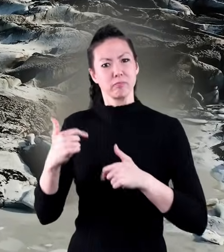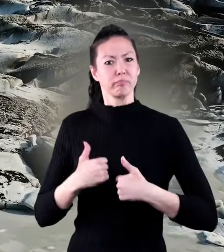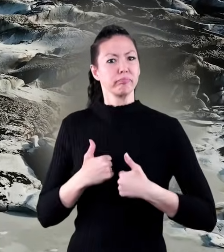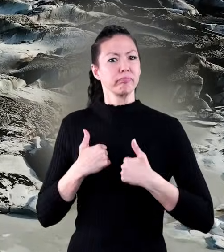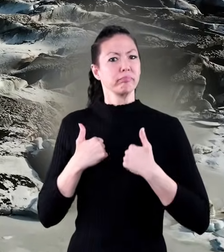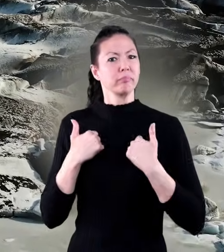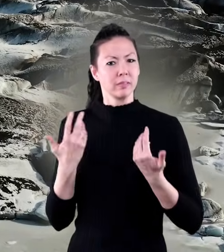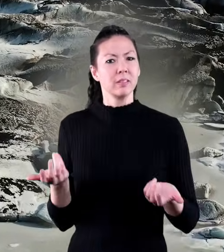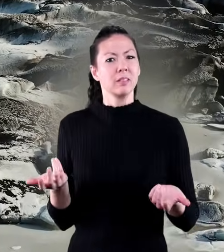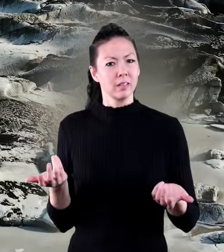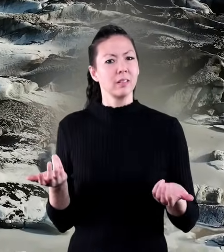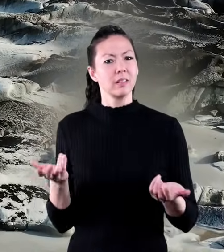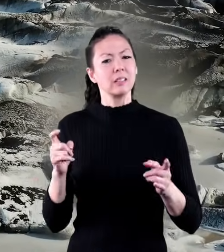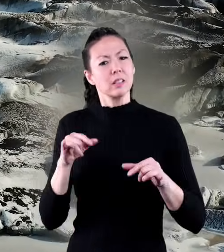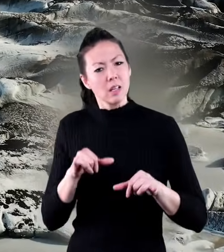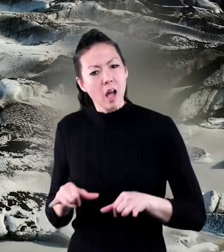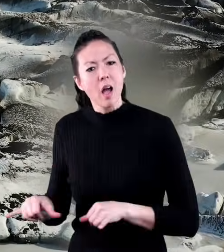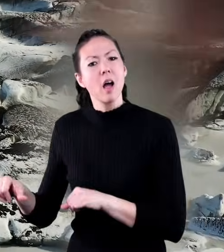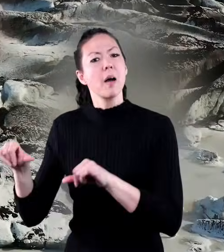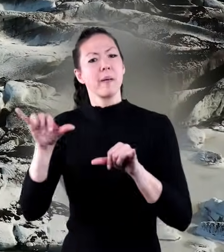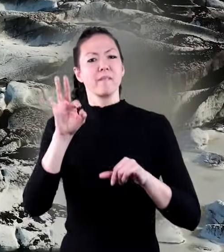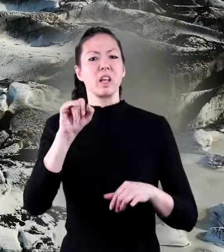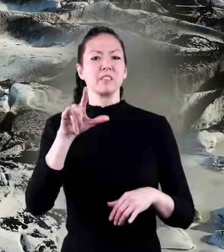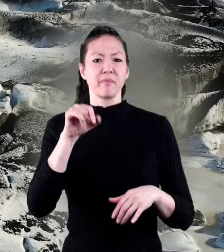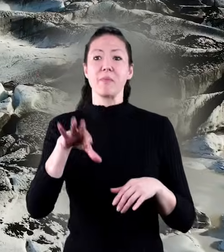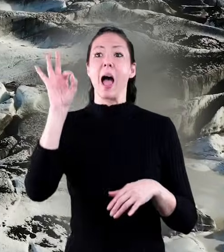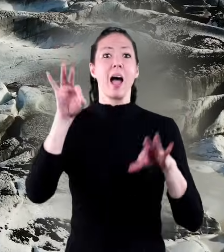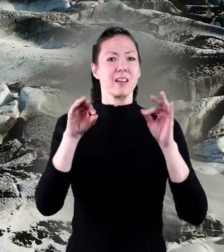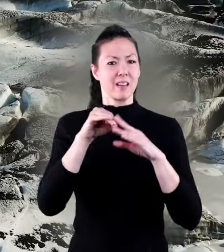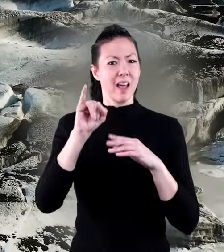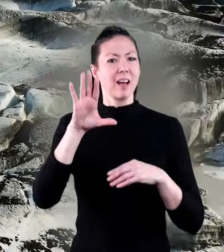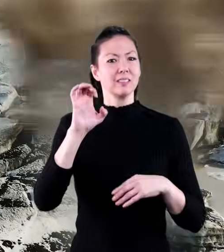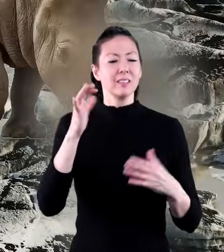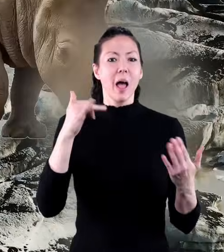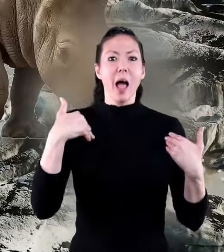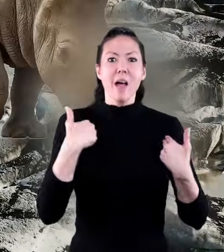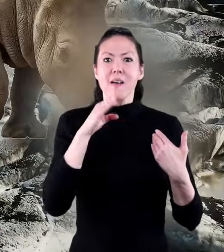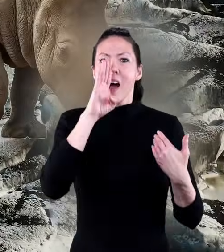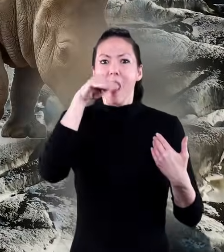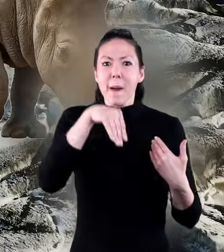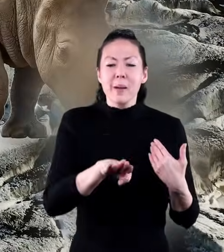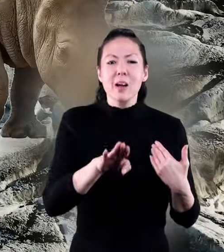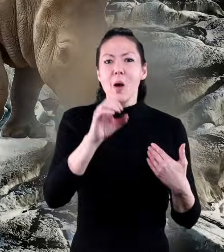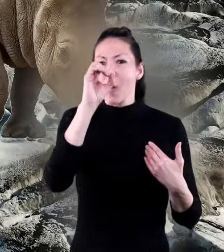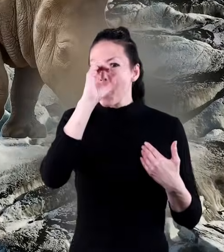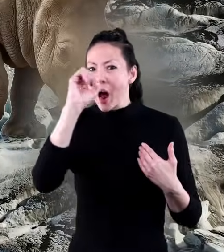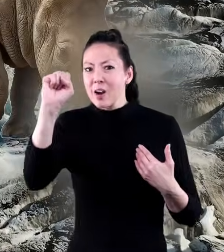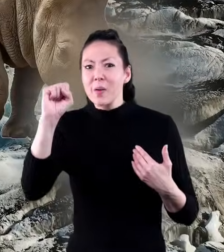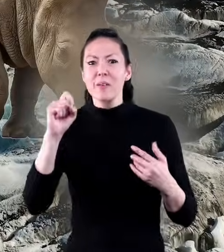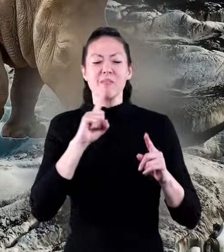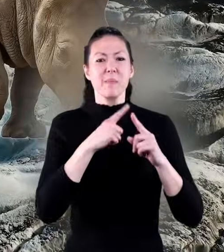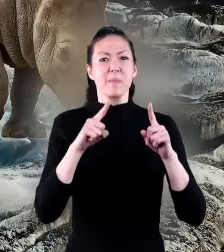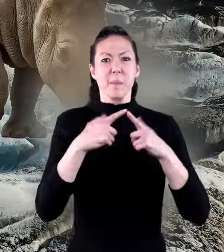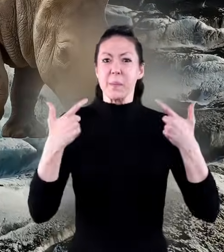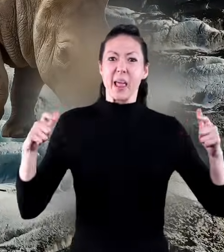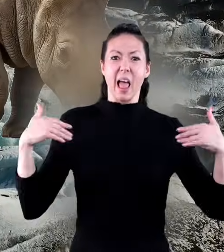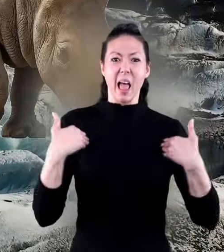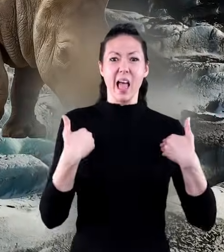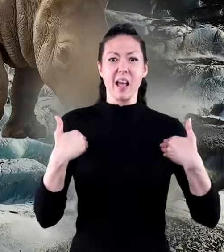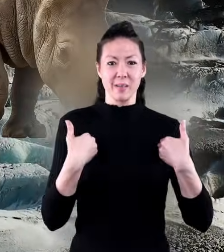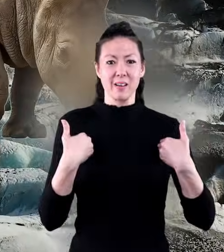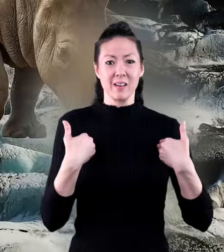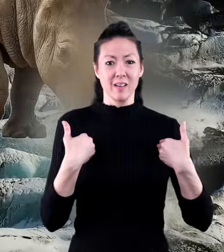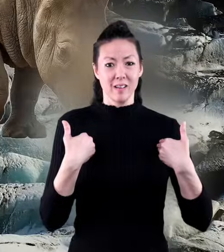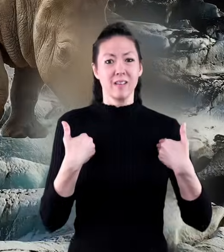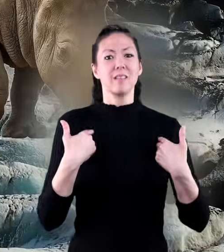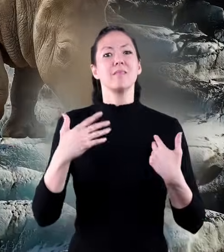Some of the most common fossils found in ice are woolly mammoths and rhinos, big animals that lived in places that